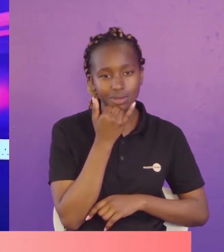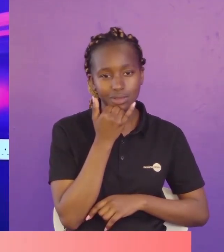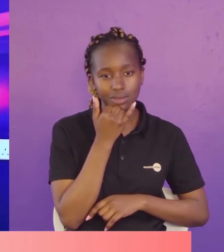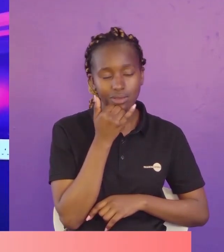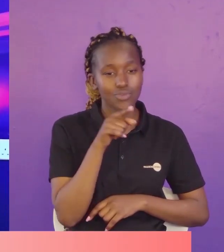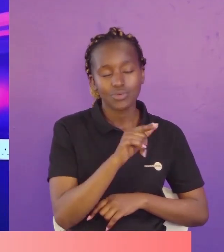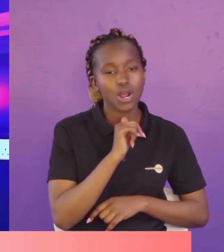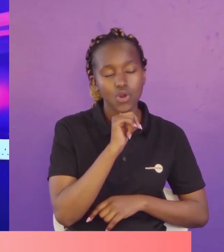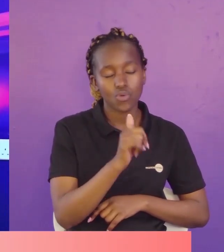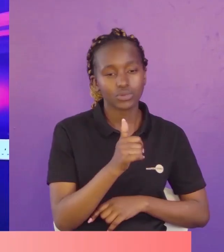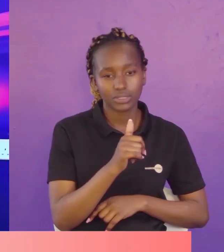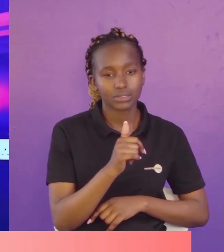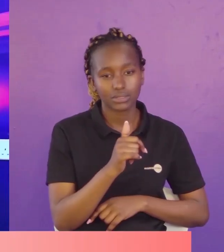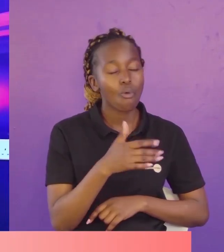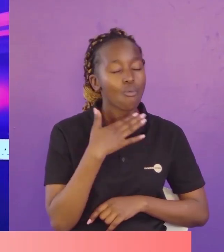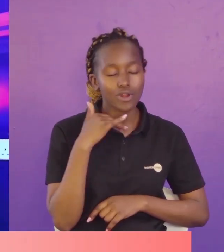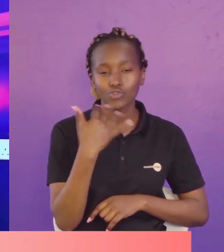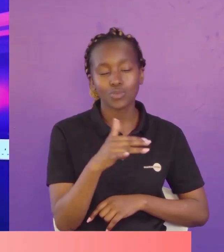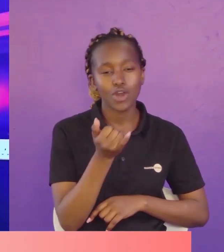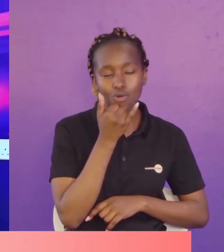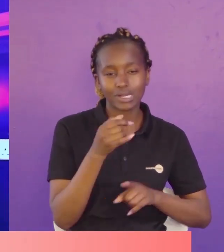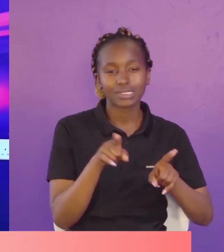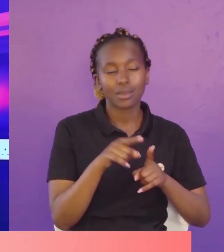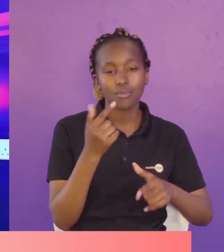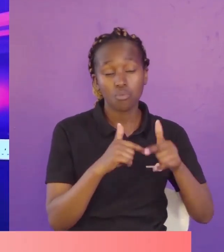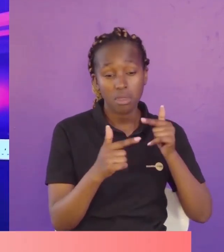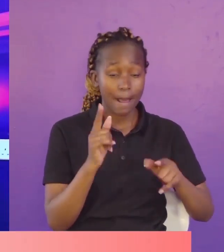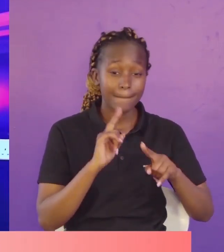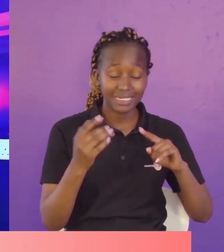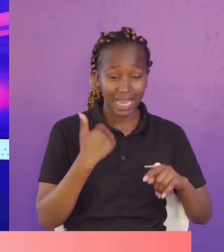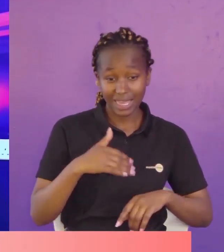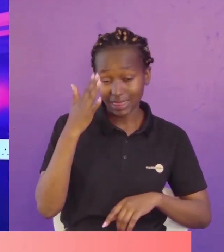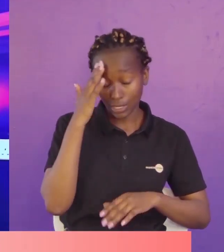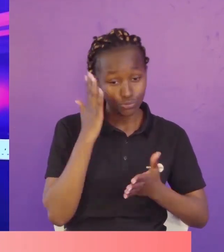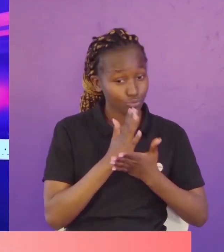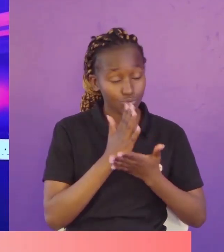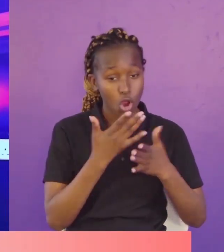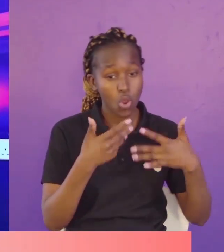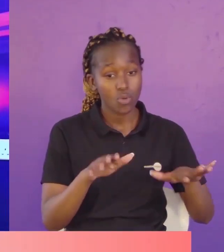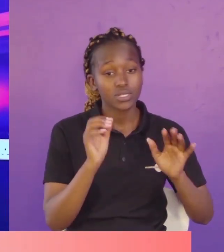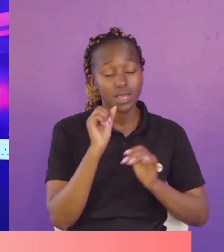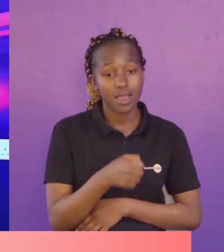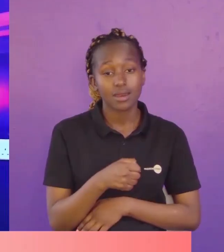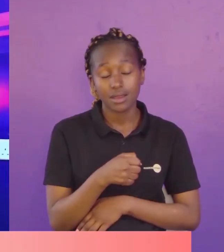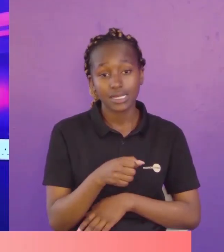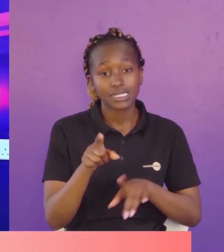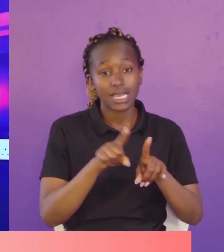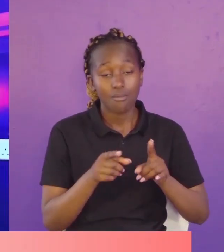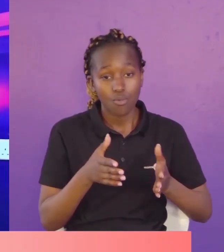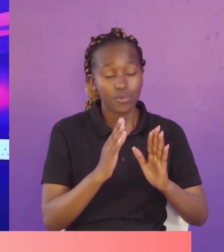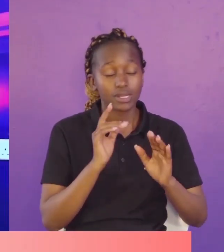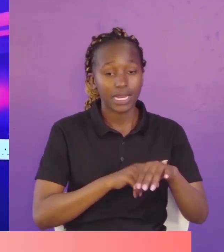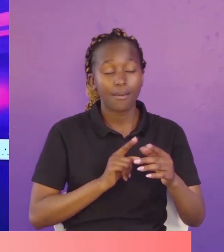cannot blend like that and win. Automatically, we could have lost. The same way, even when we were playing